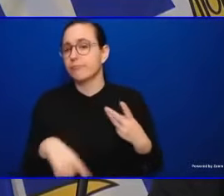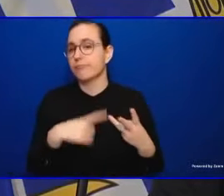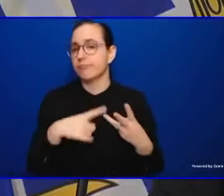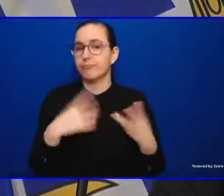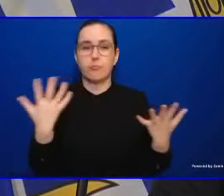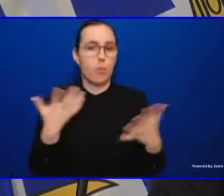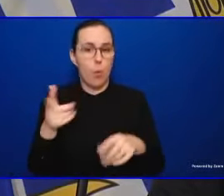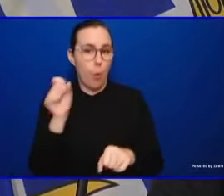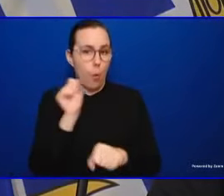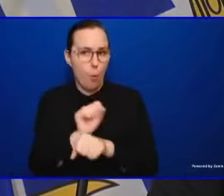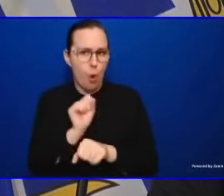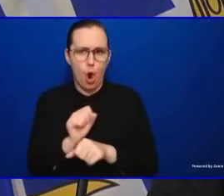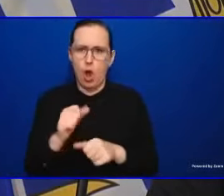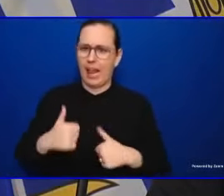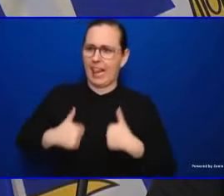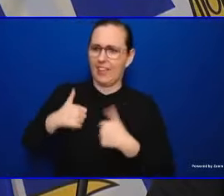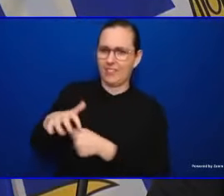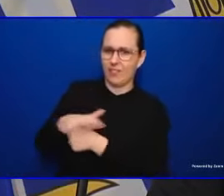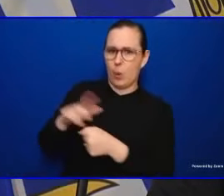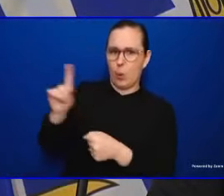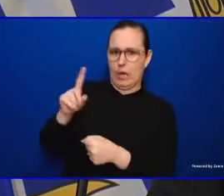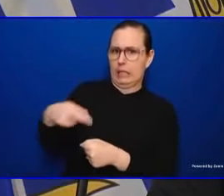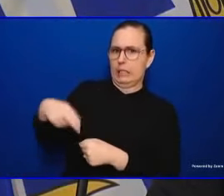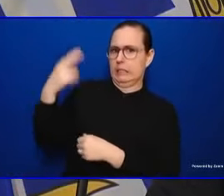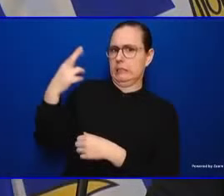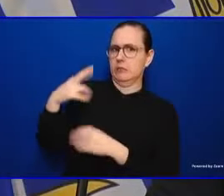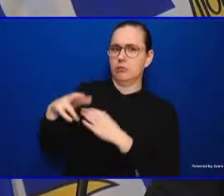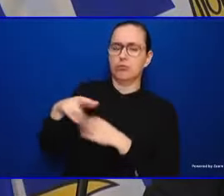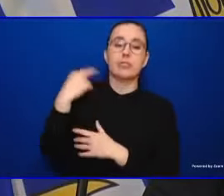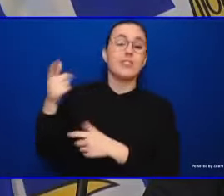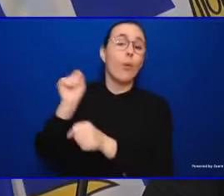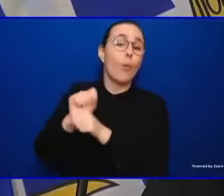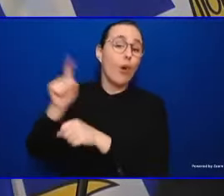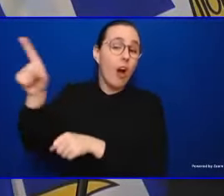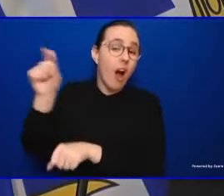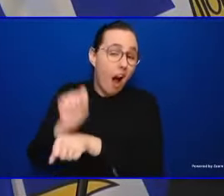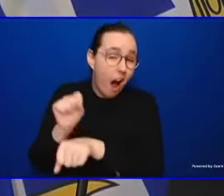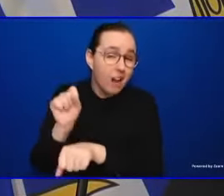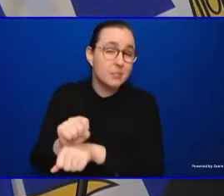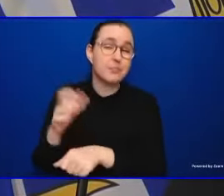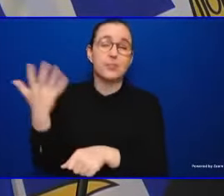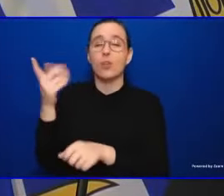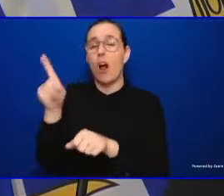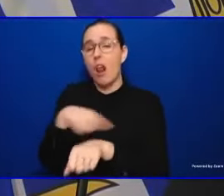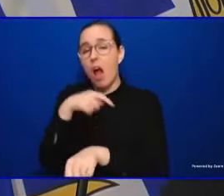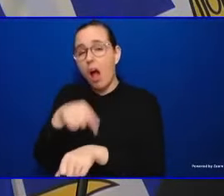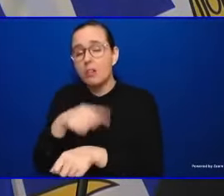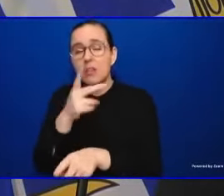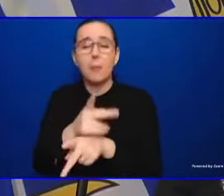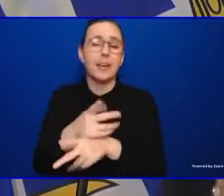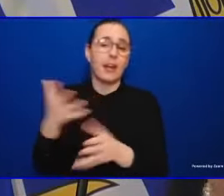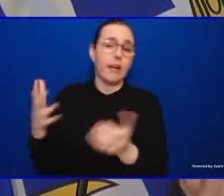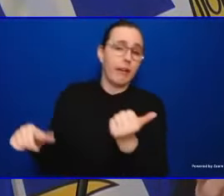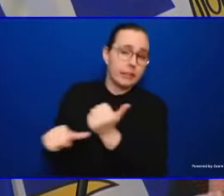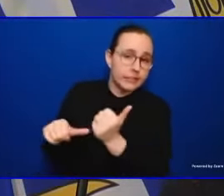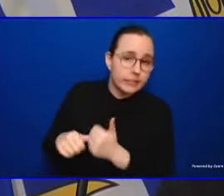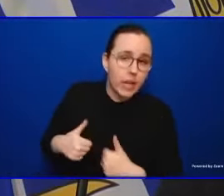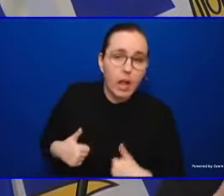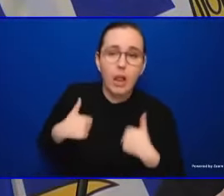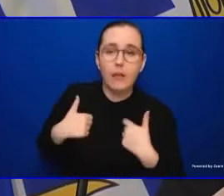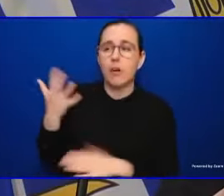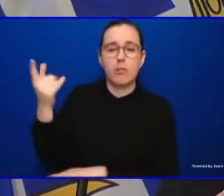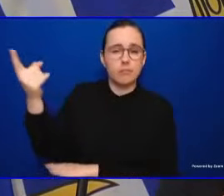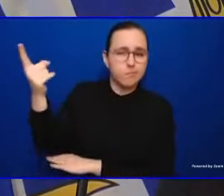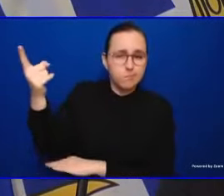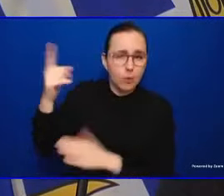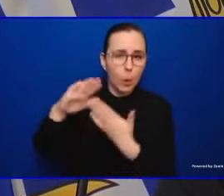care, assisted living in many remote and rural communities, and people with higher-risk medical conditions. Those are people who